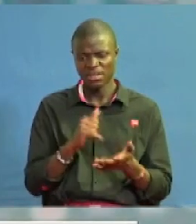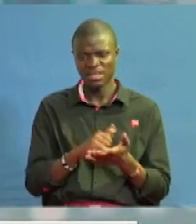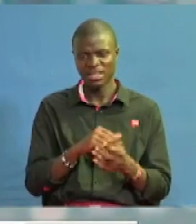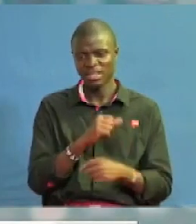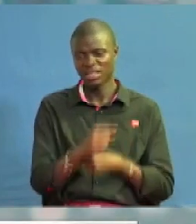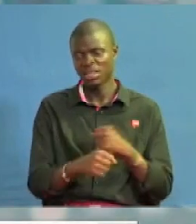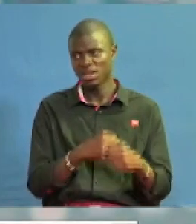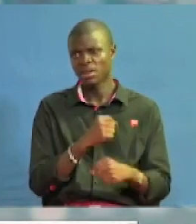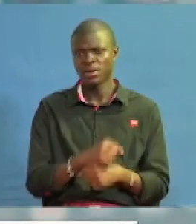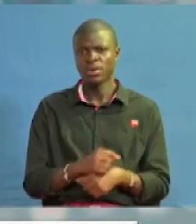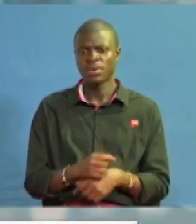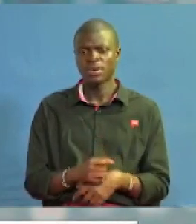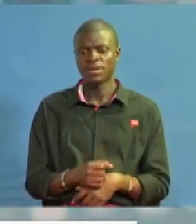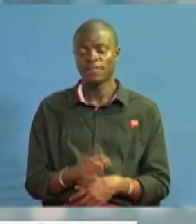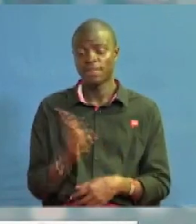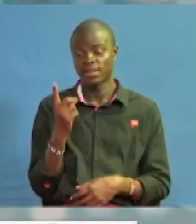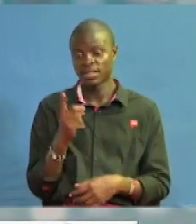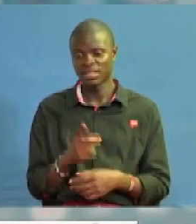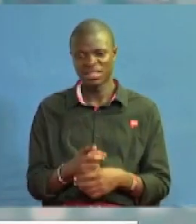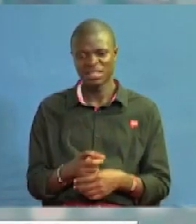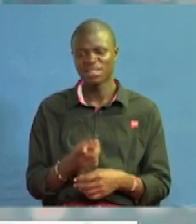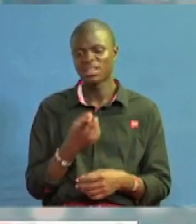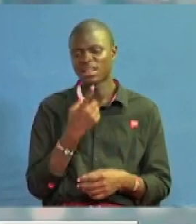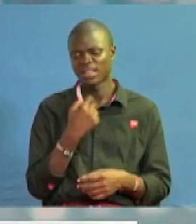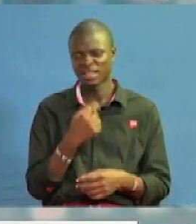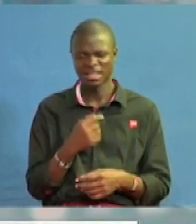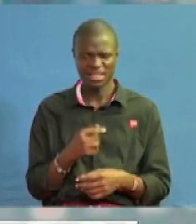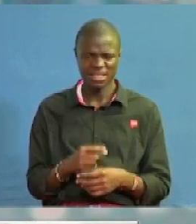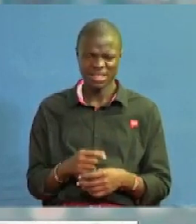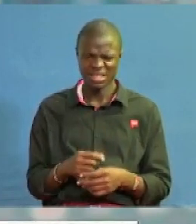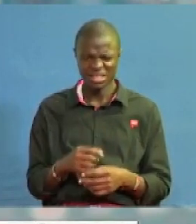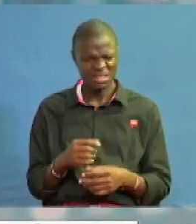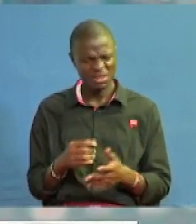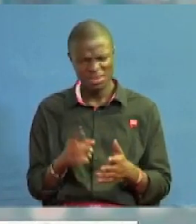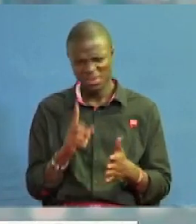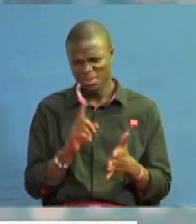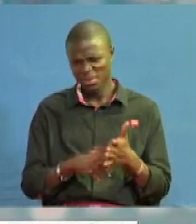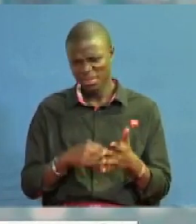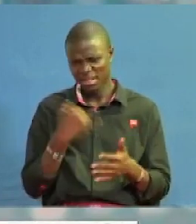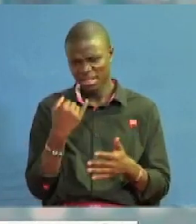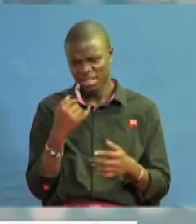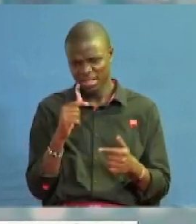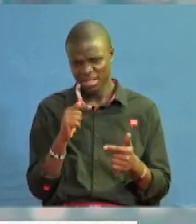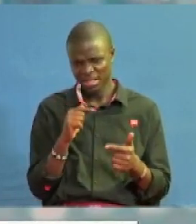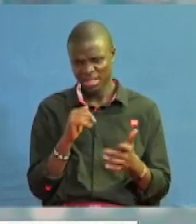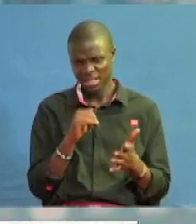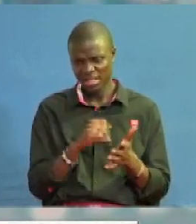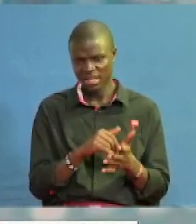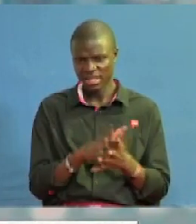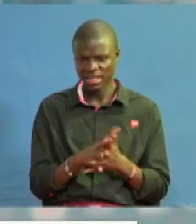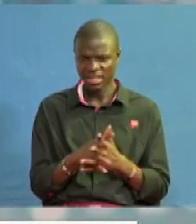great. First of all, I'd like to define what a stock is. But before I do that, I would like to say